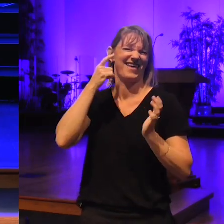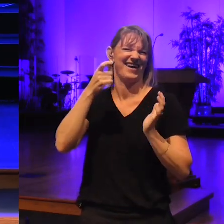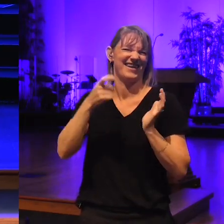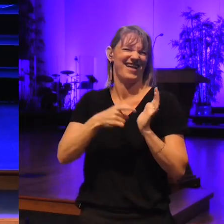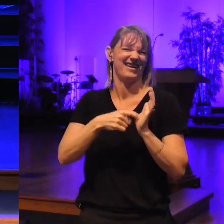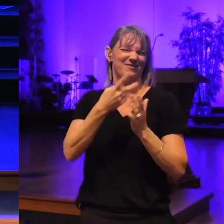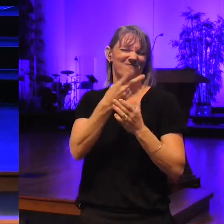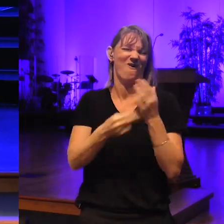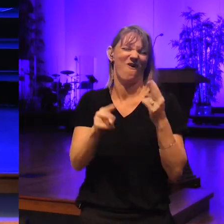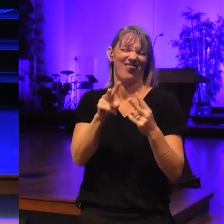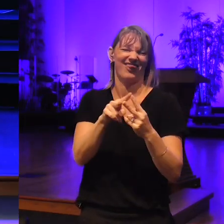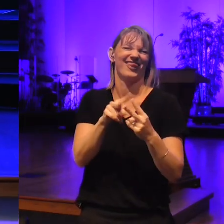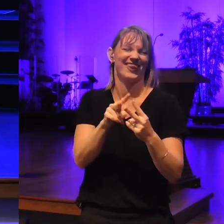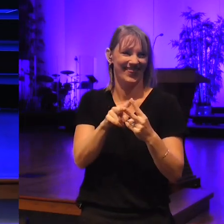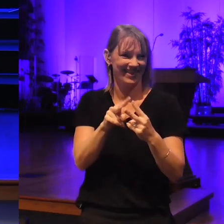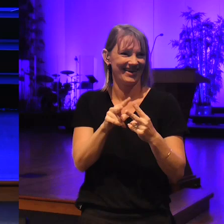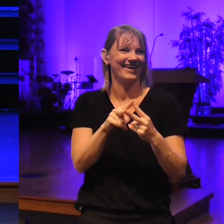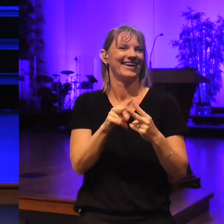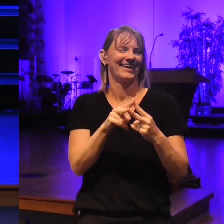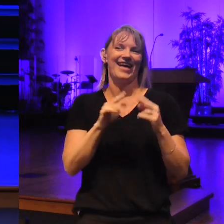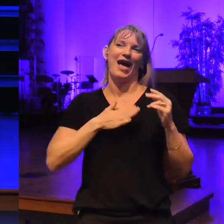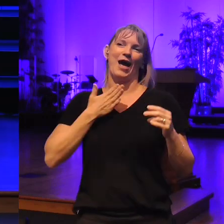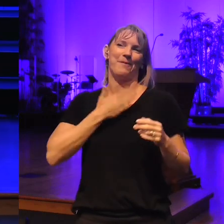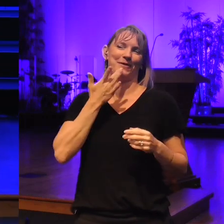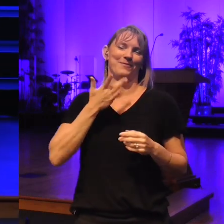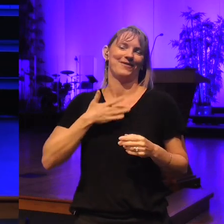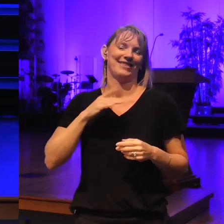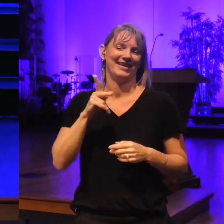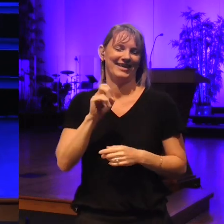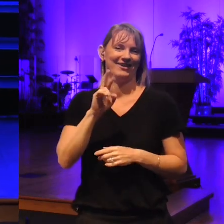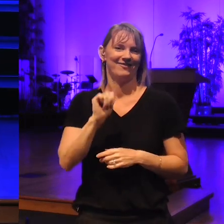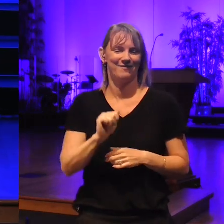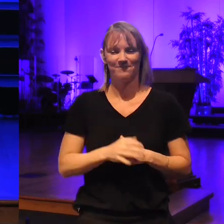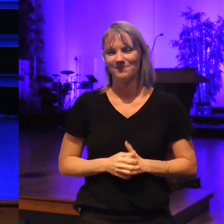acknowledge both of them. Yeah, happy birthday, Kira.